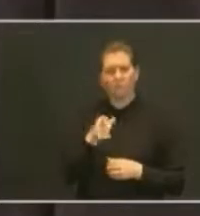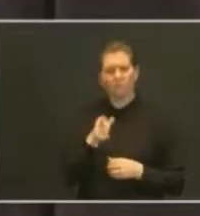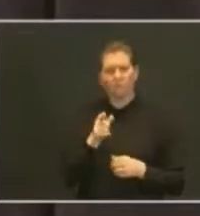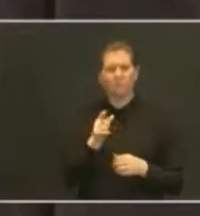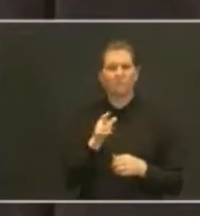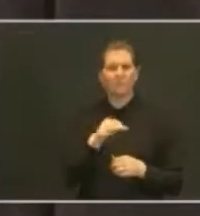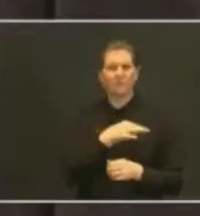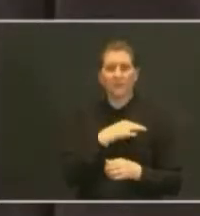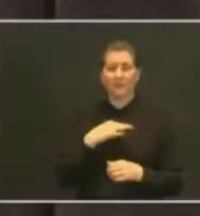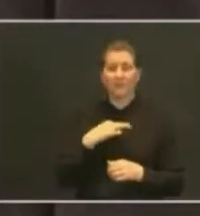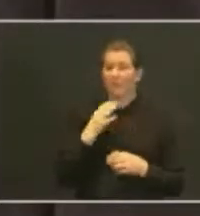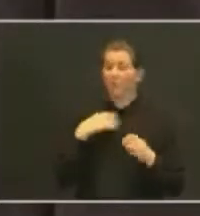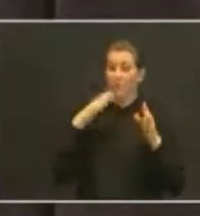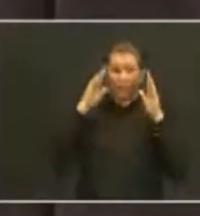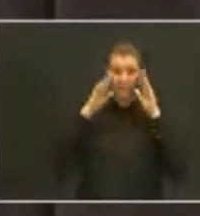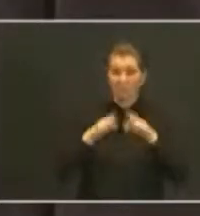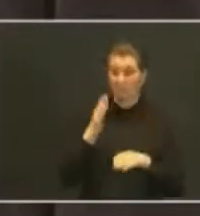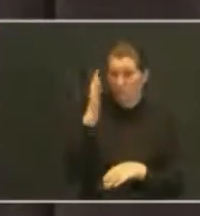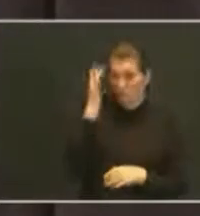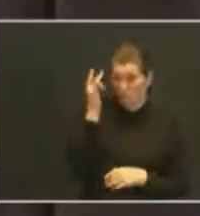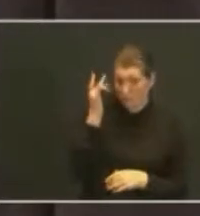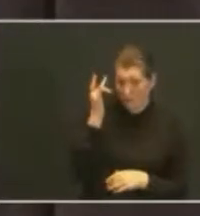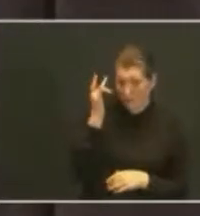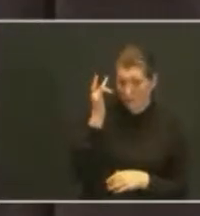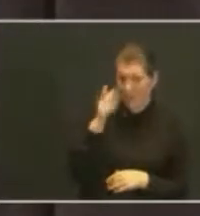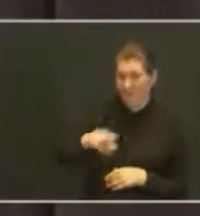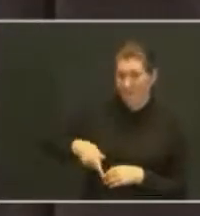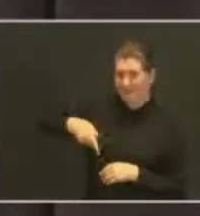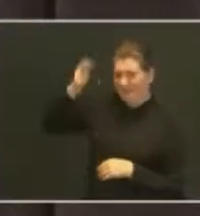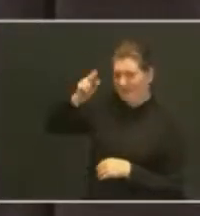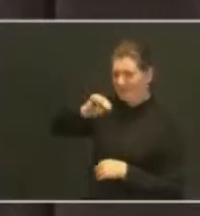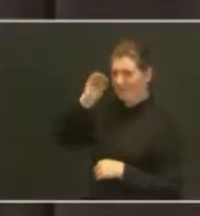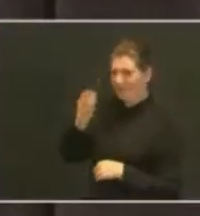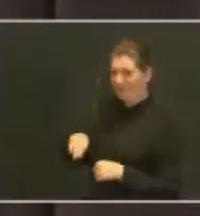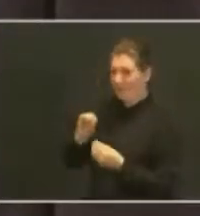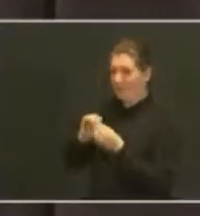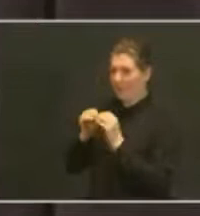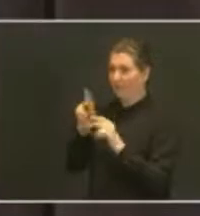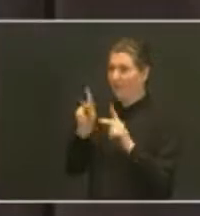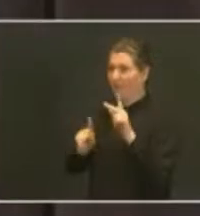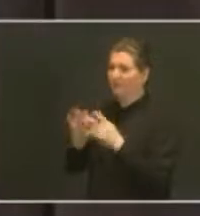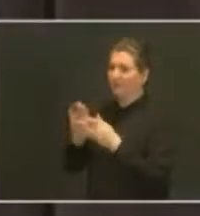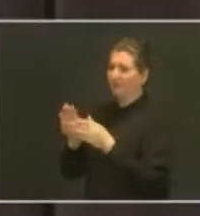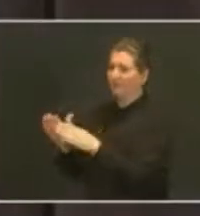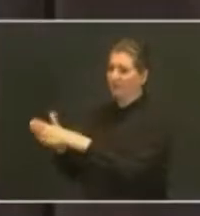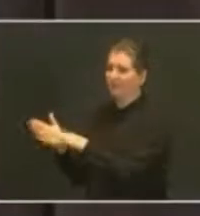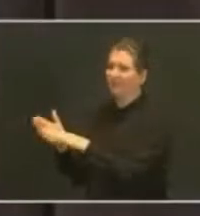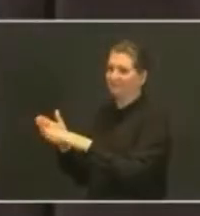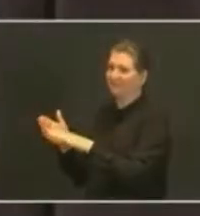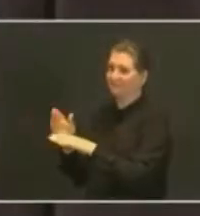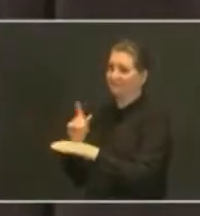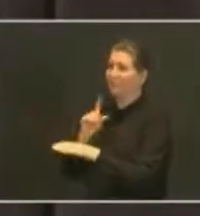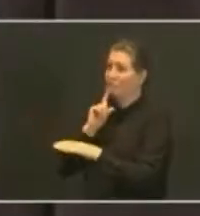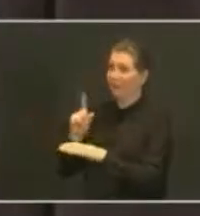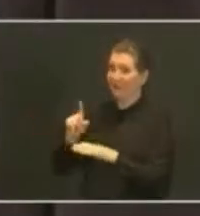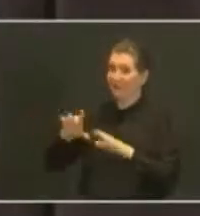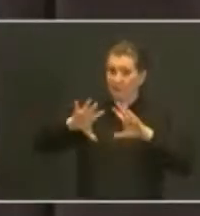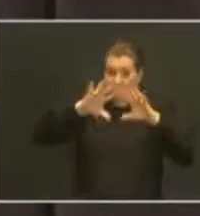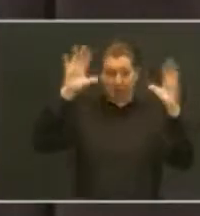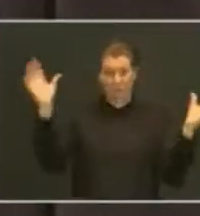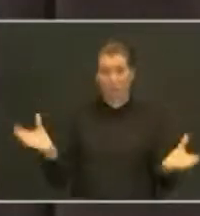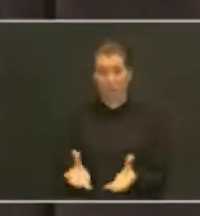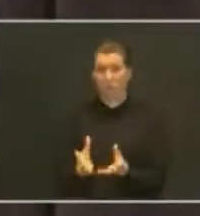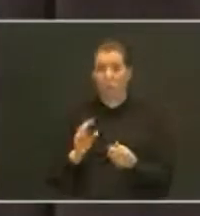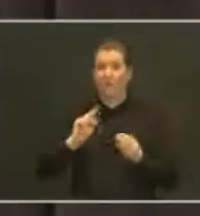congregate settings because we have seen the majority of our unfortunate fatalities. Close to 70% of all